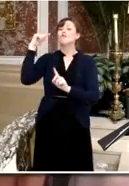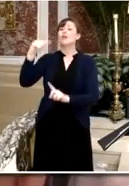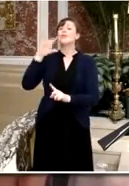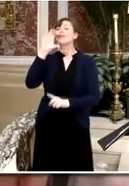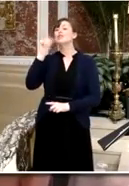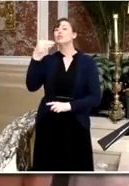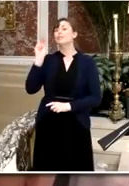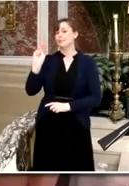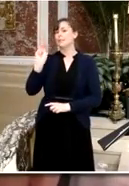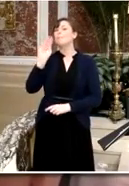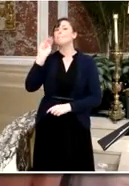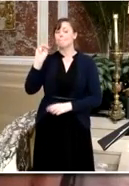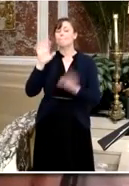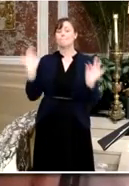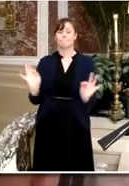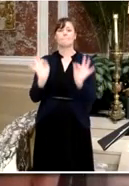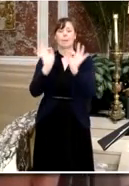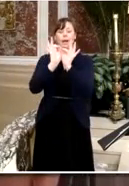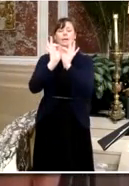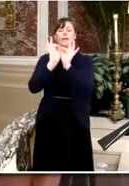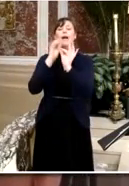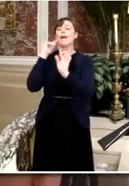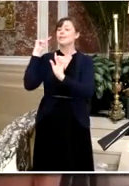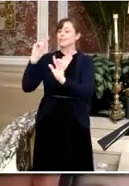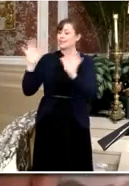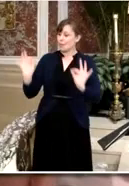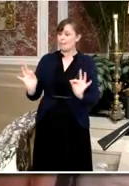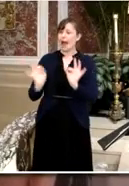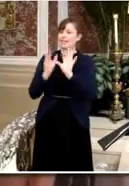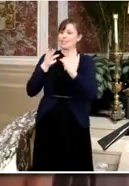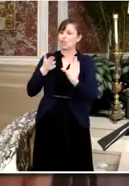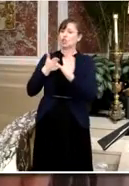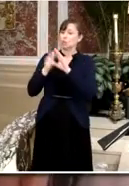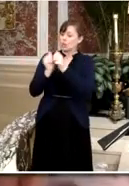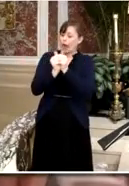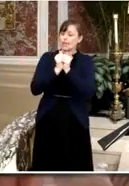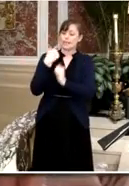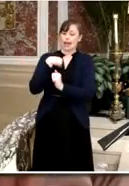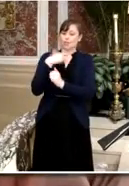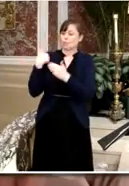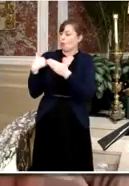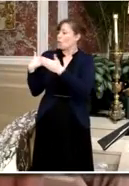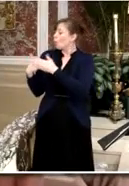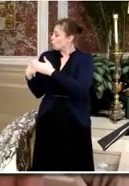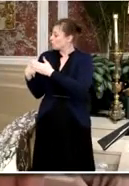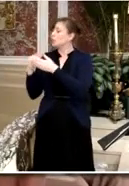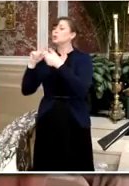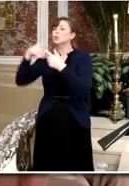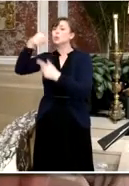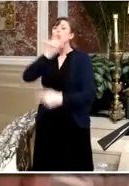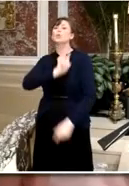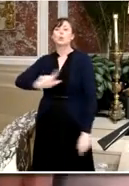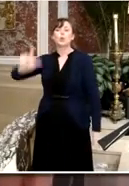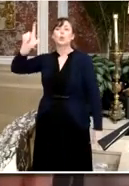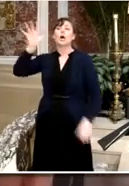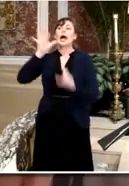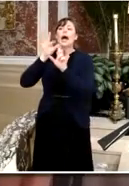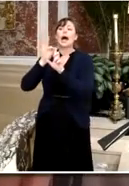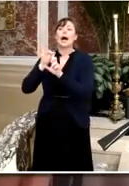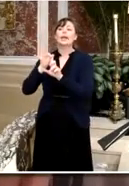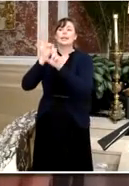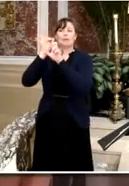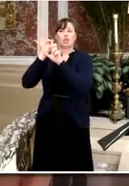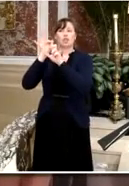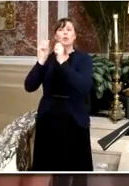Mass. It is a Mass that unites us more closely to the Lord, and especially to one